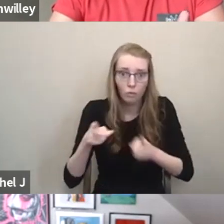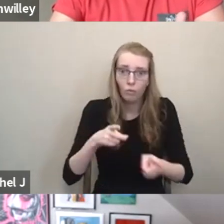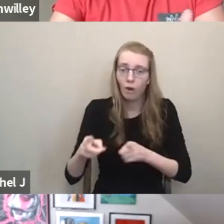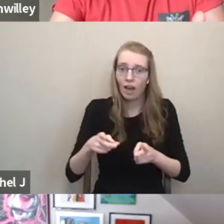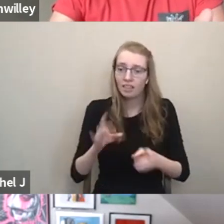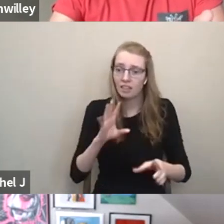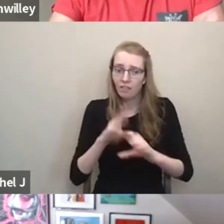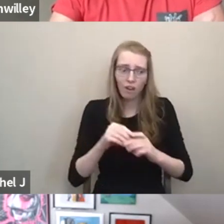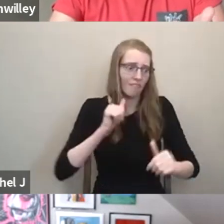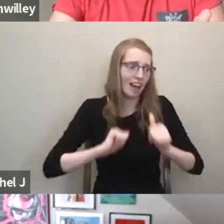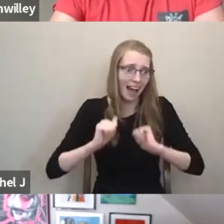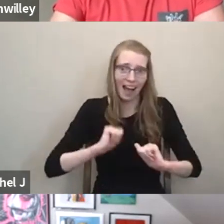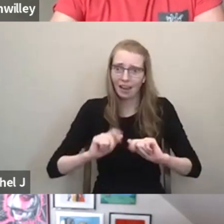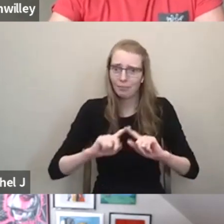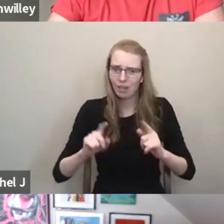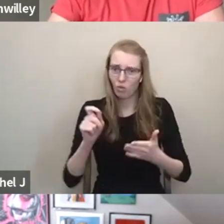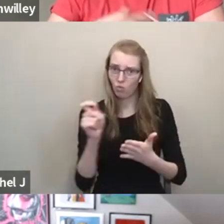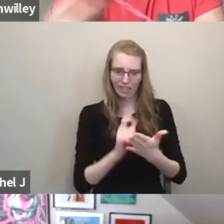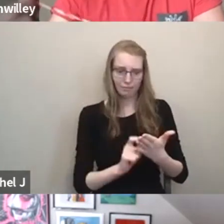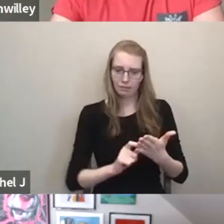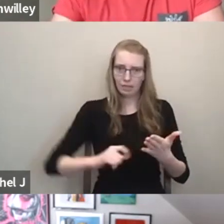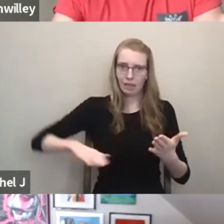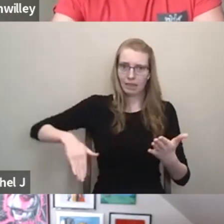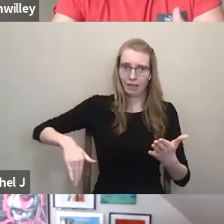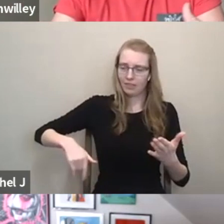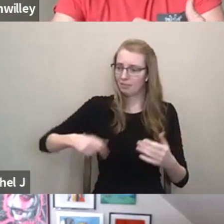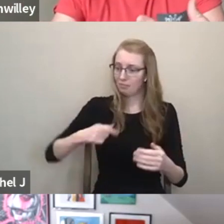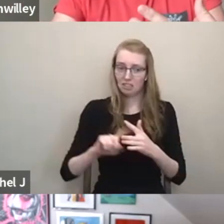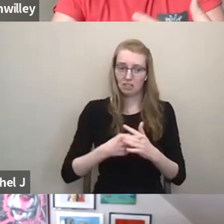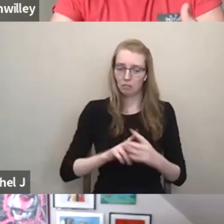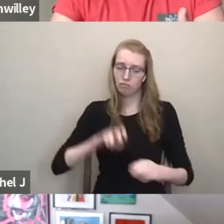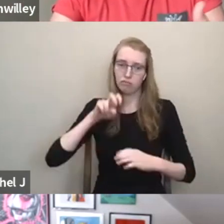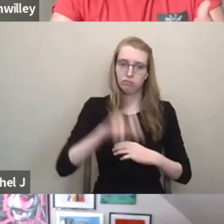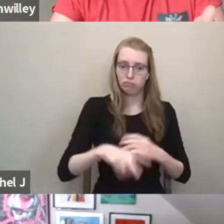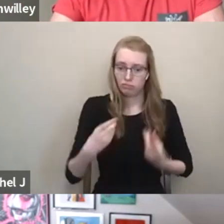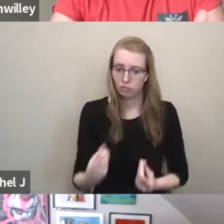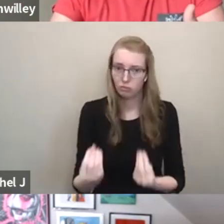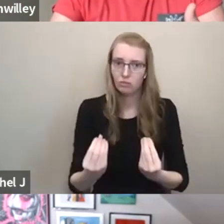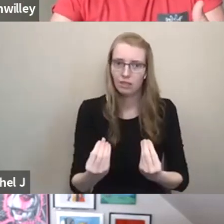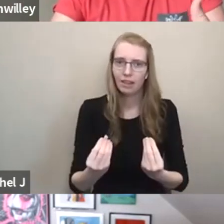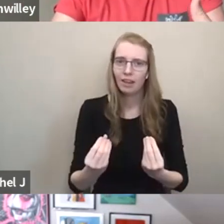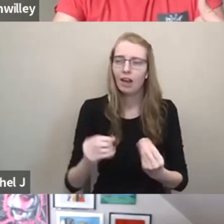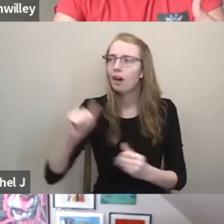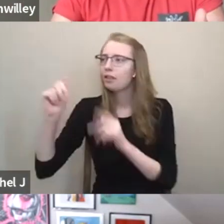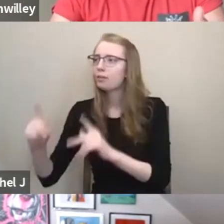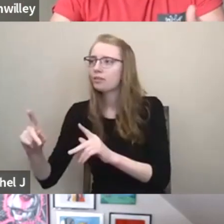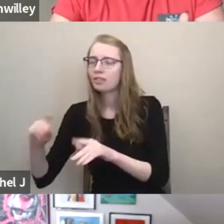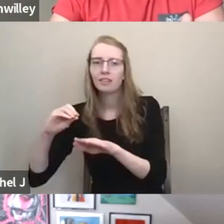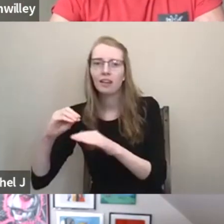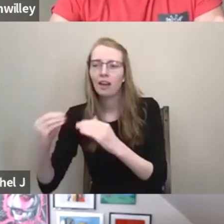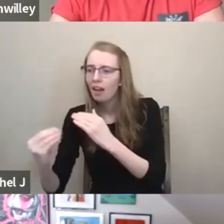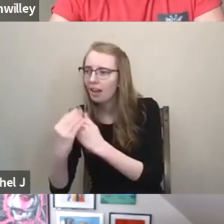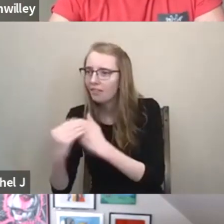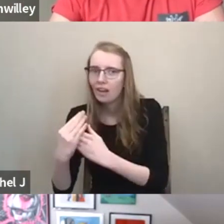that. And I think the advice that I got from someone that really resonated with me